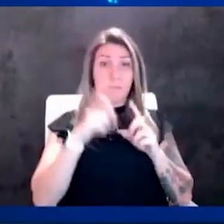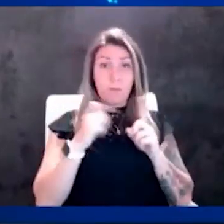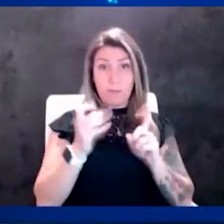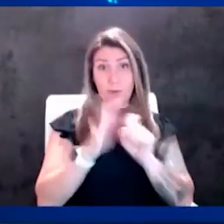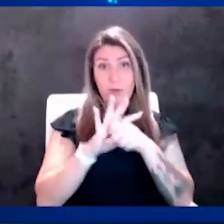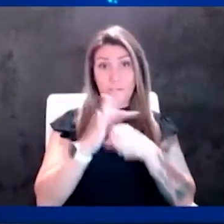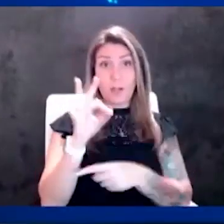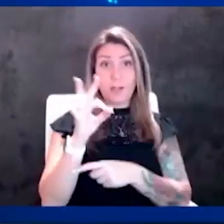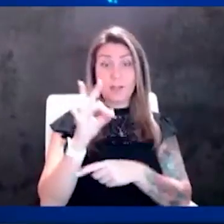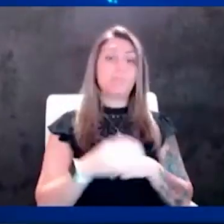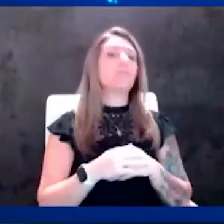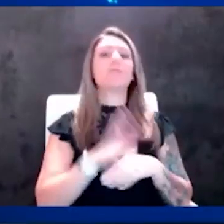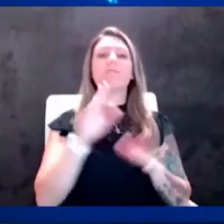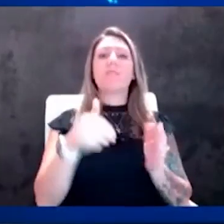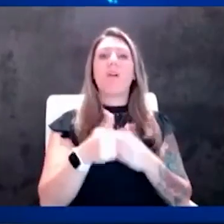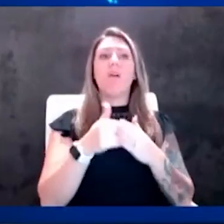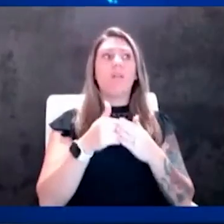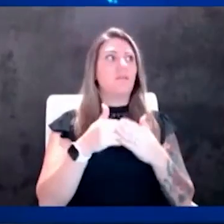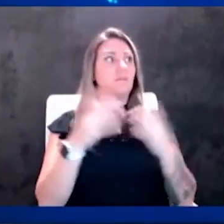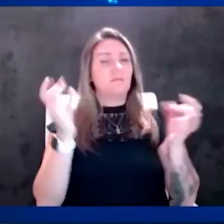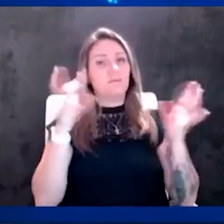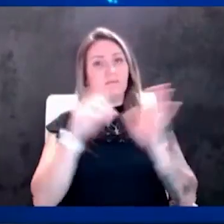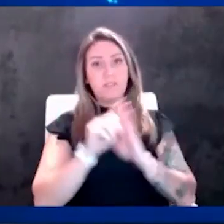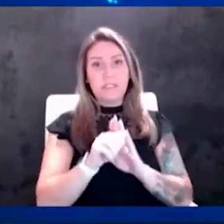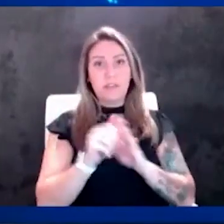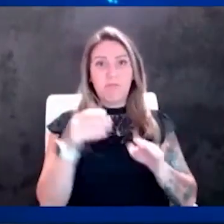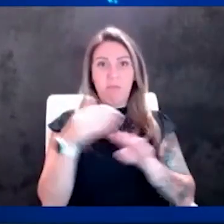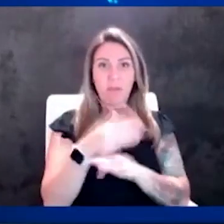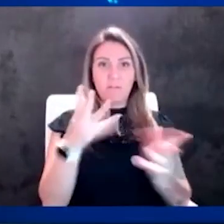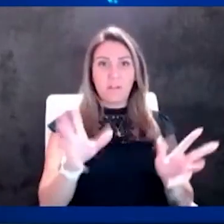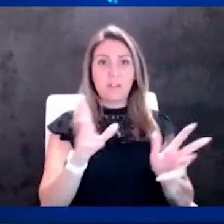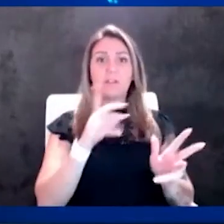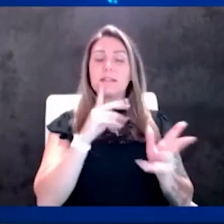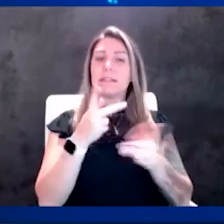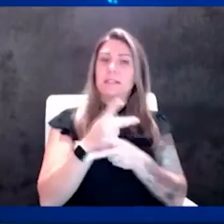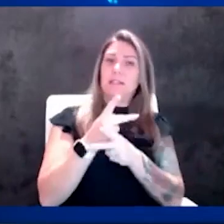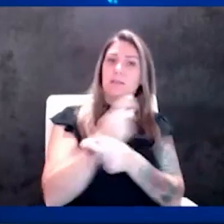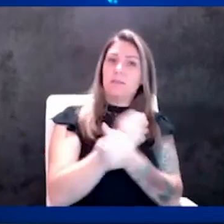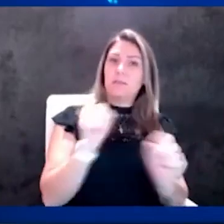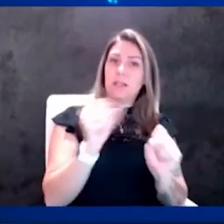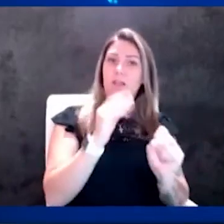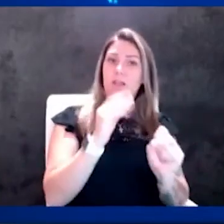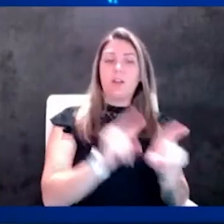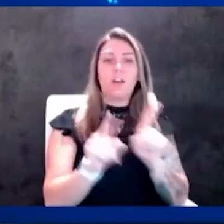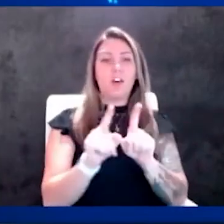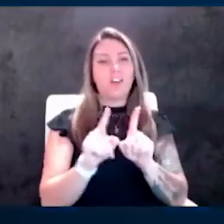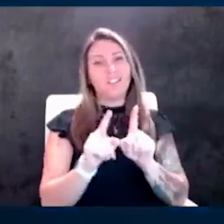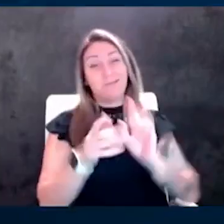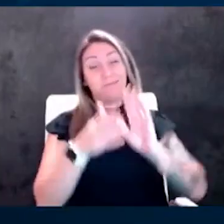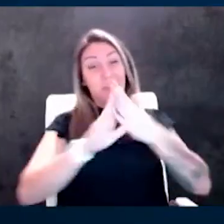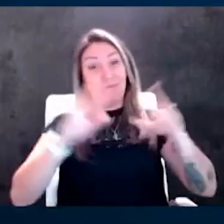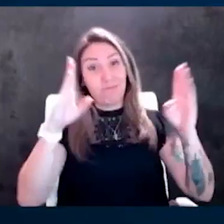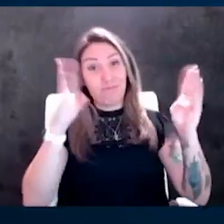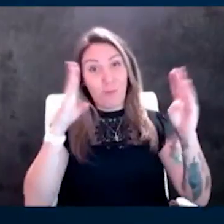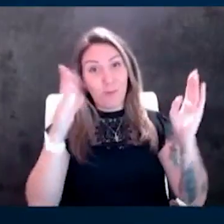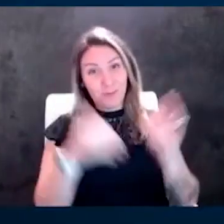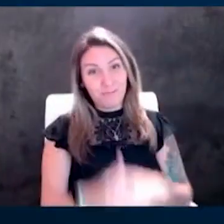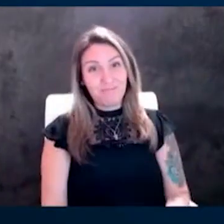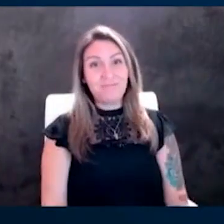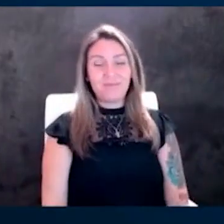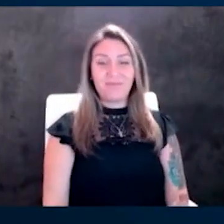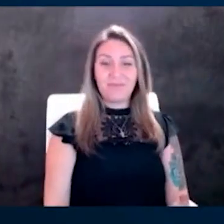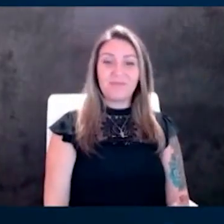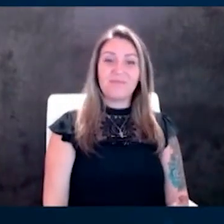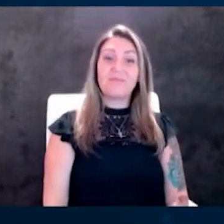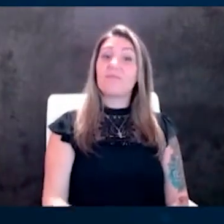these terrible syndromes afterwards. So it's both what keeps us safe and it's also what can get us into trouble sometimes. So Alexis, any